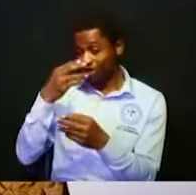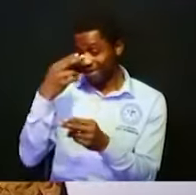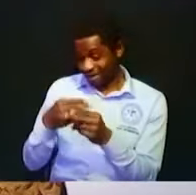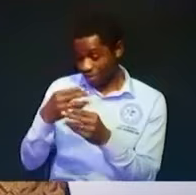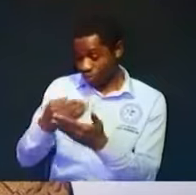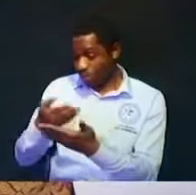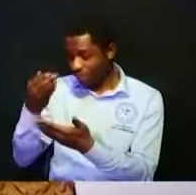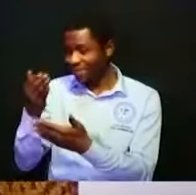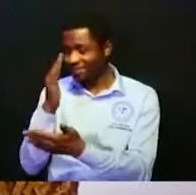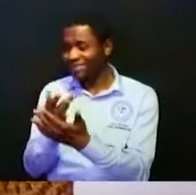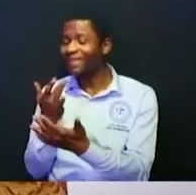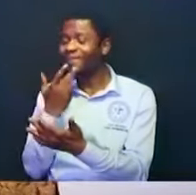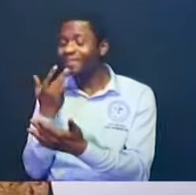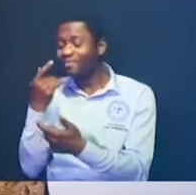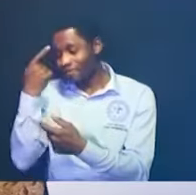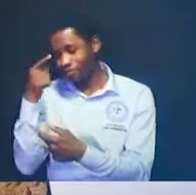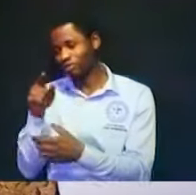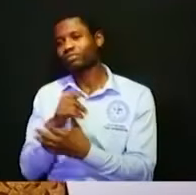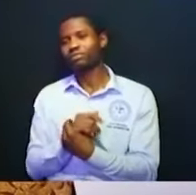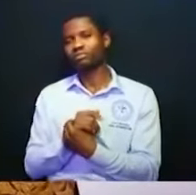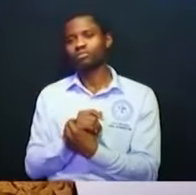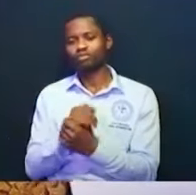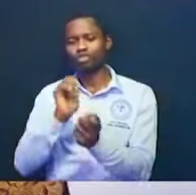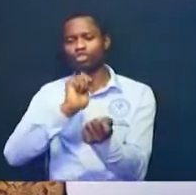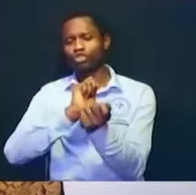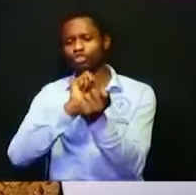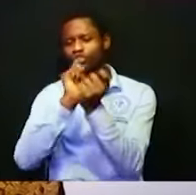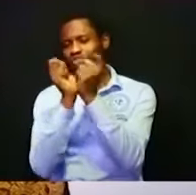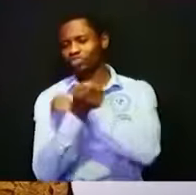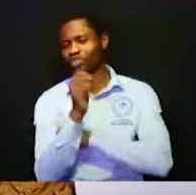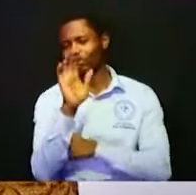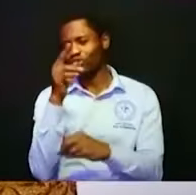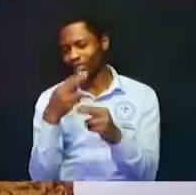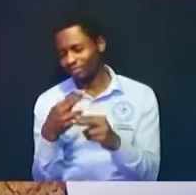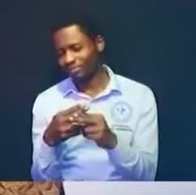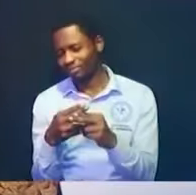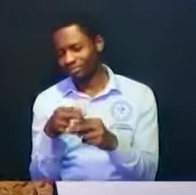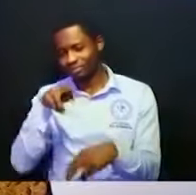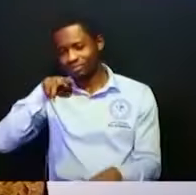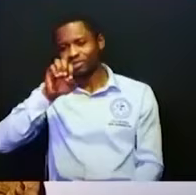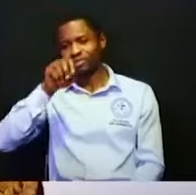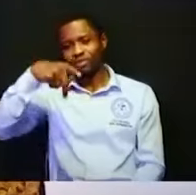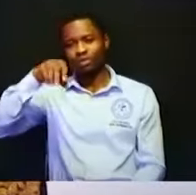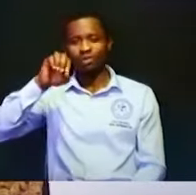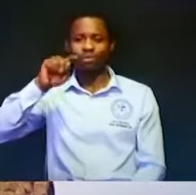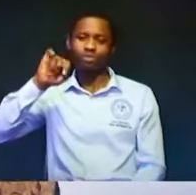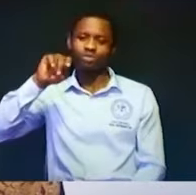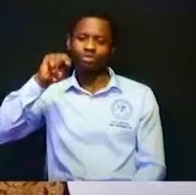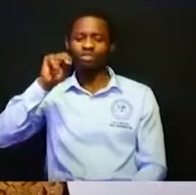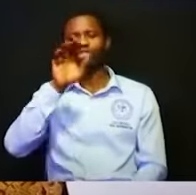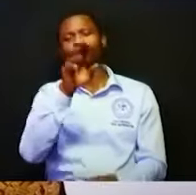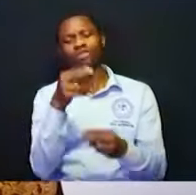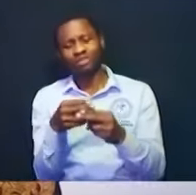ebe to me e de adoye bebre abrew. Reposition your name. But modern say we do din ebe gina ye. As we reposition ourselves